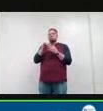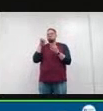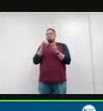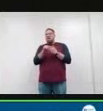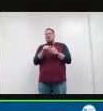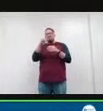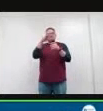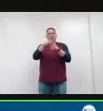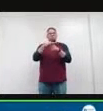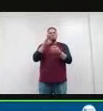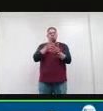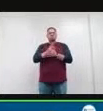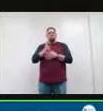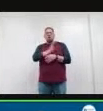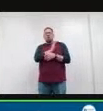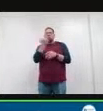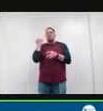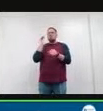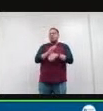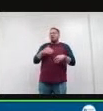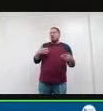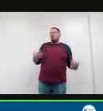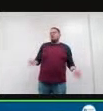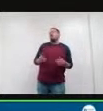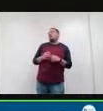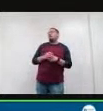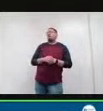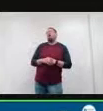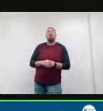of the school board last night, that